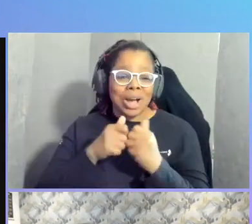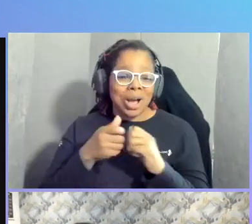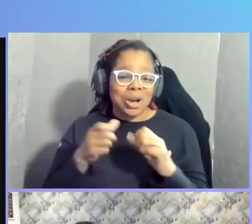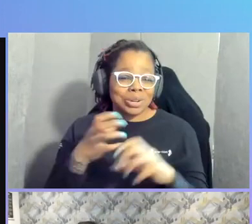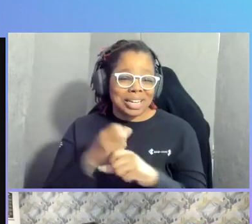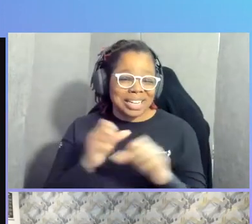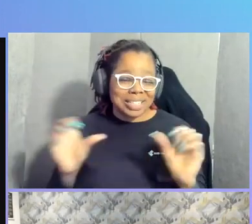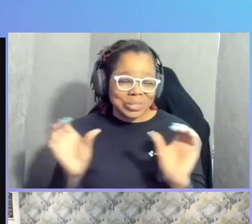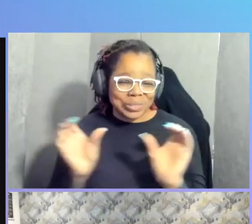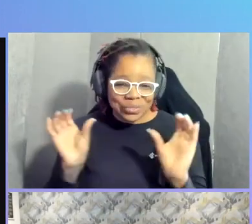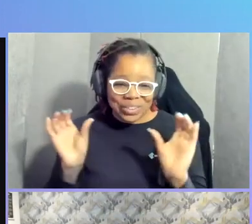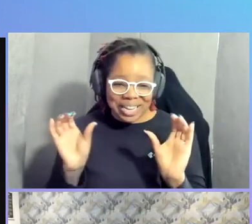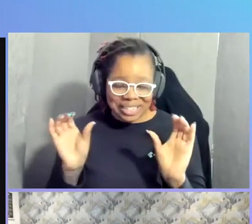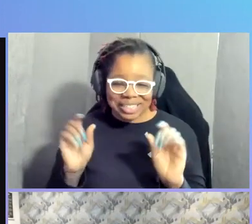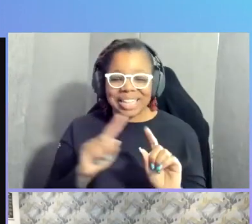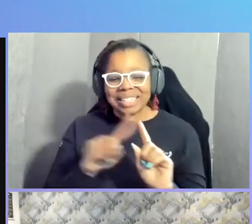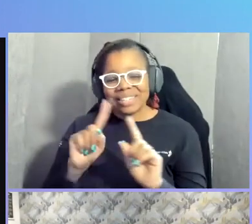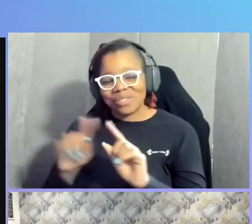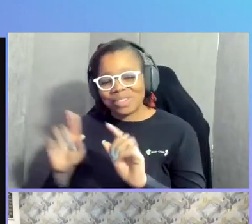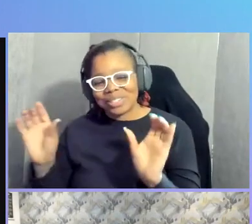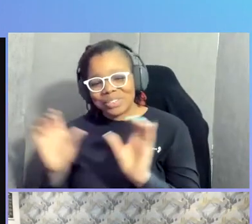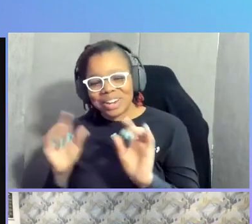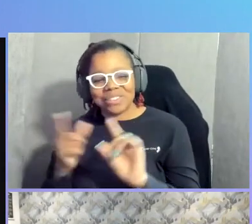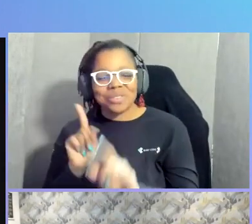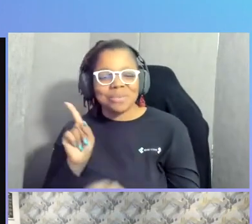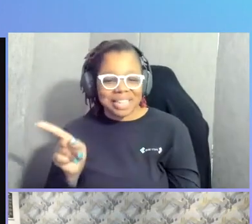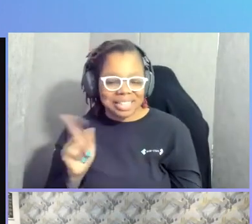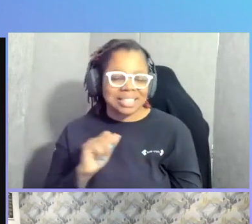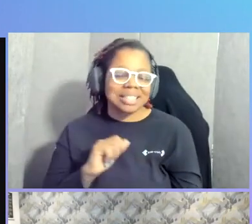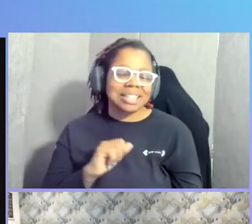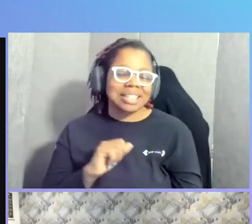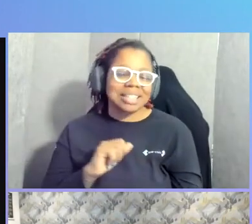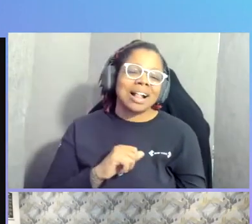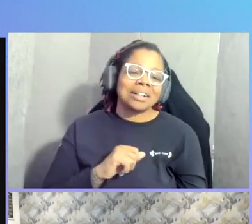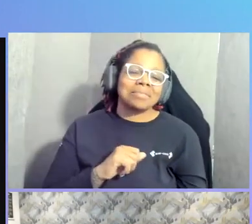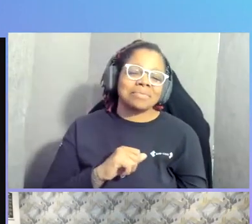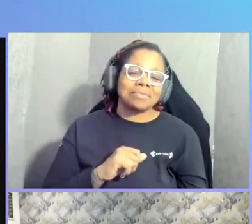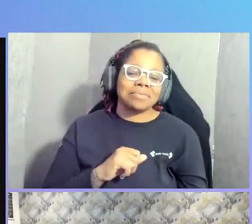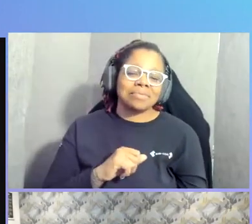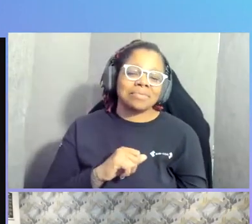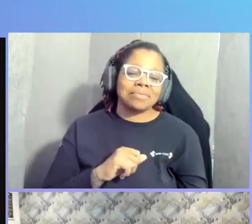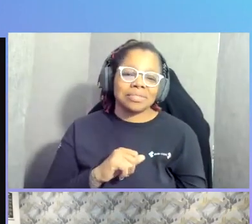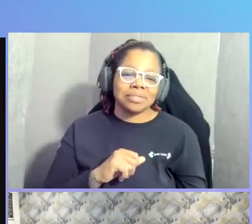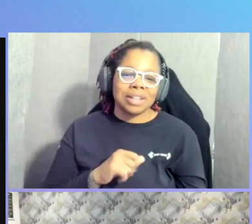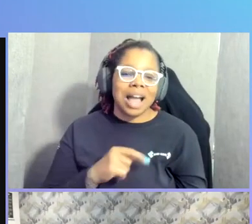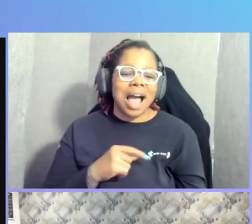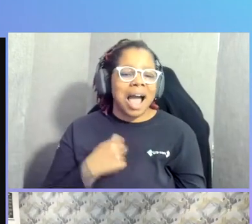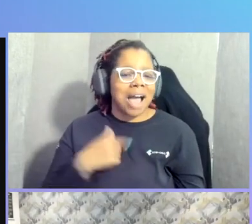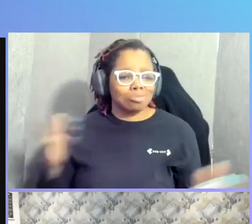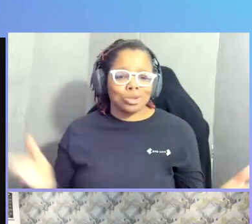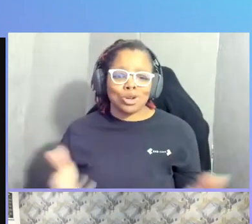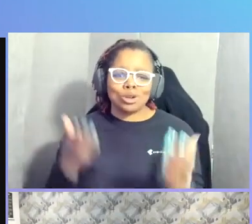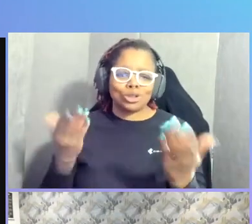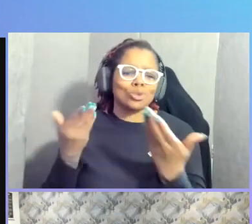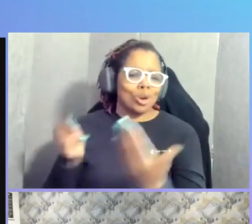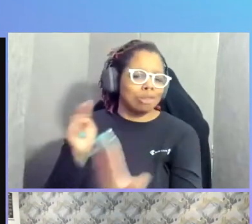certification, different certifications from this. So I really encourage you to check it